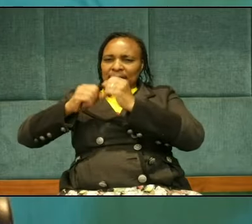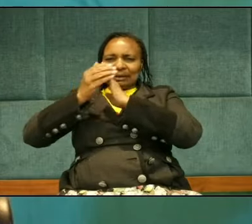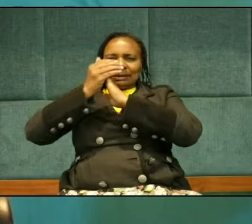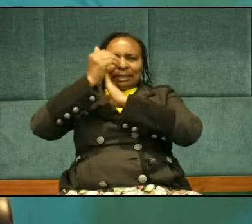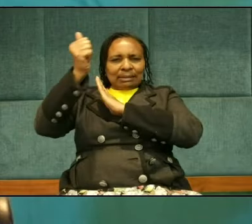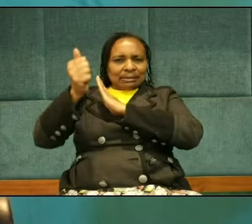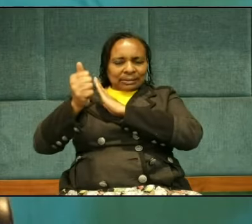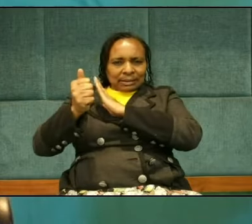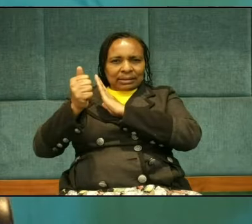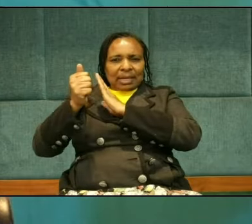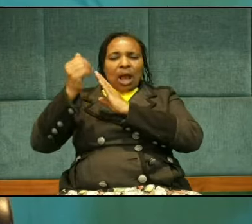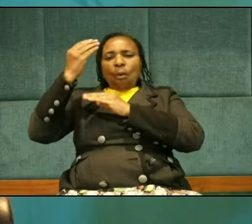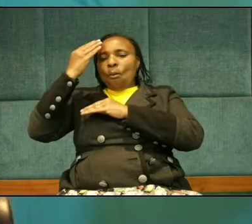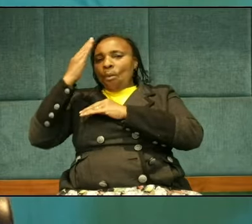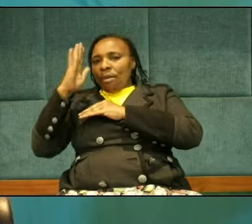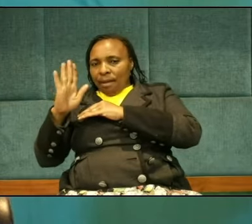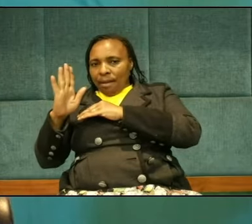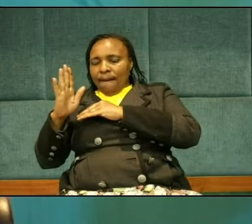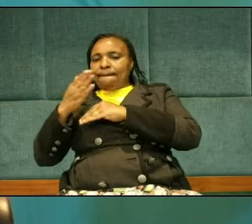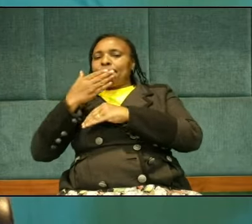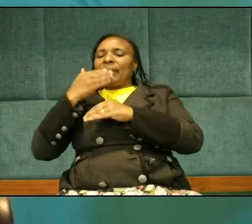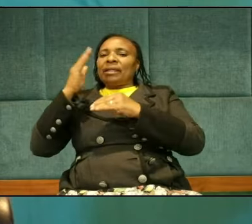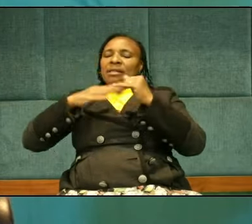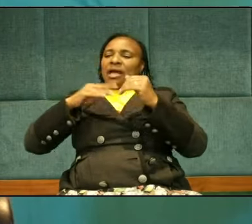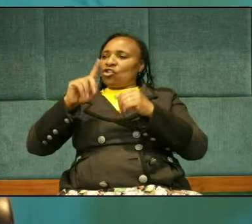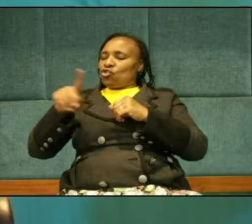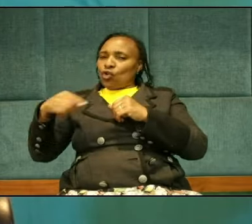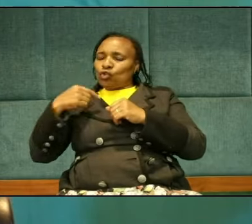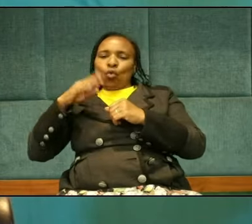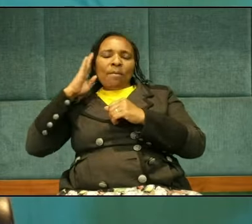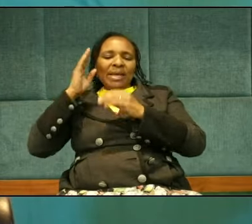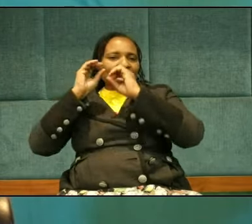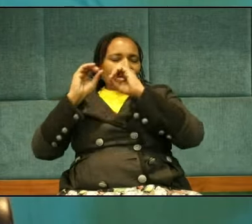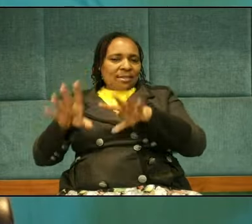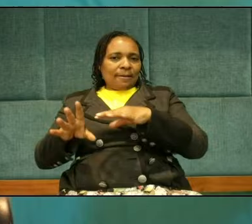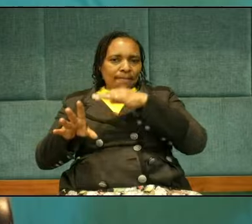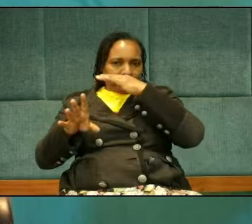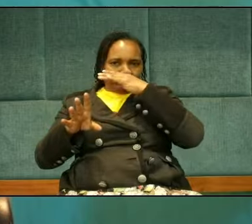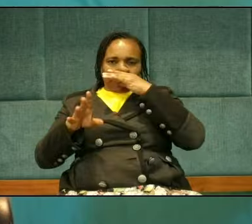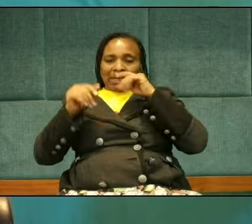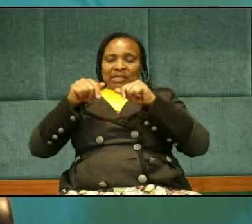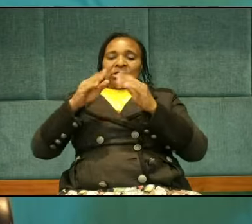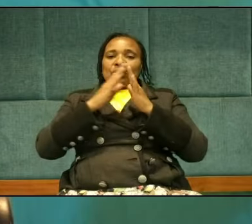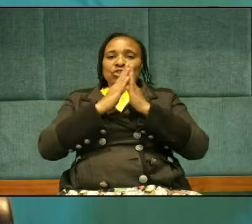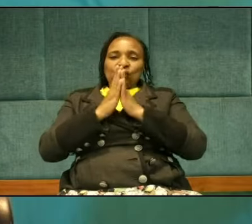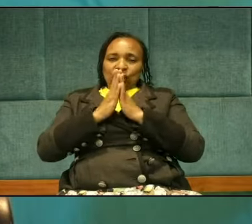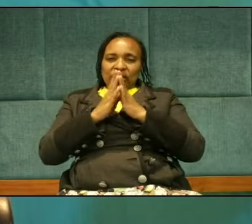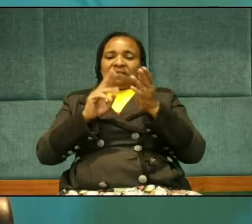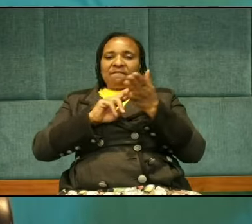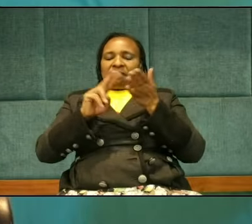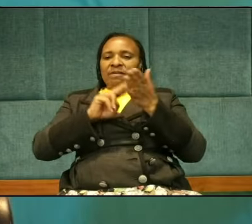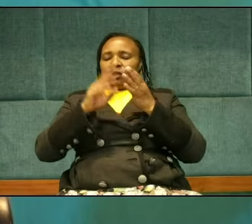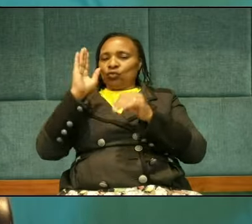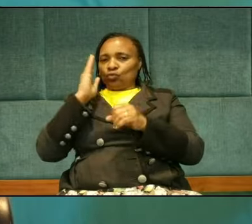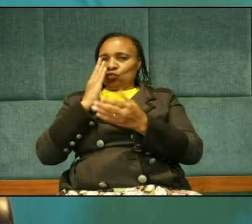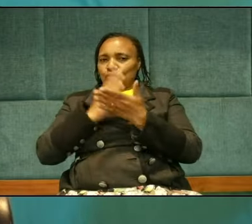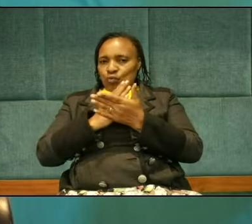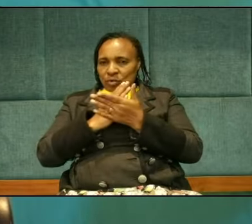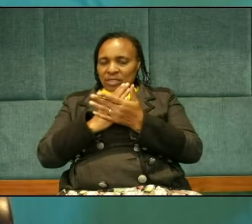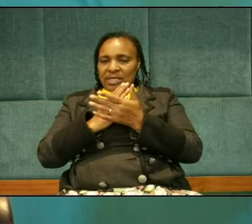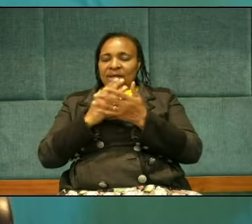more aware, and actually better than those who disobey him. And in this story, it is the very truth.